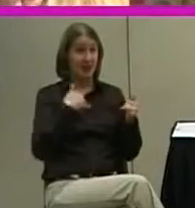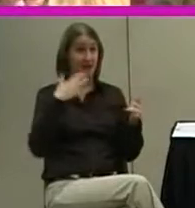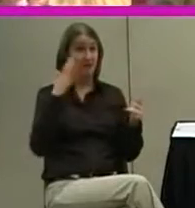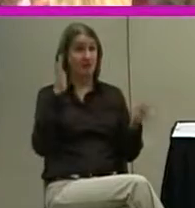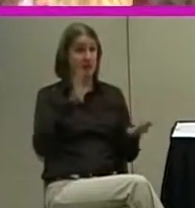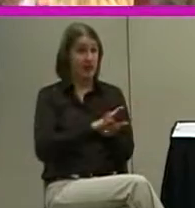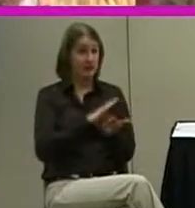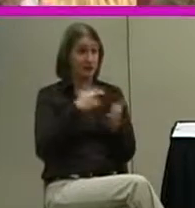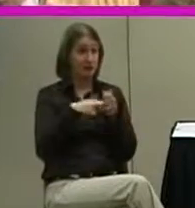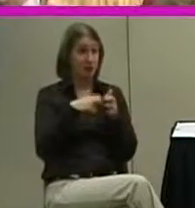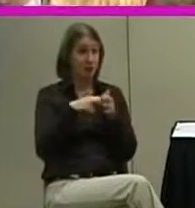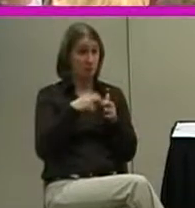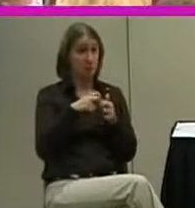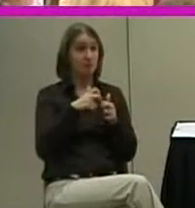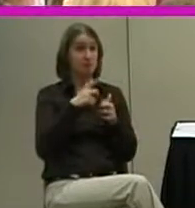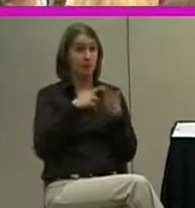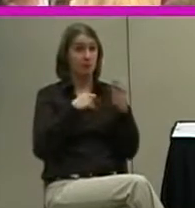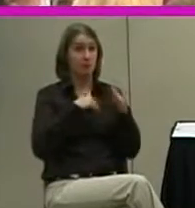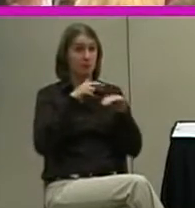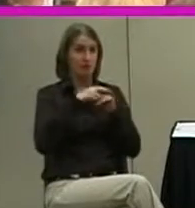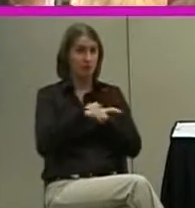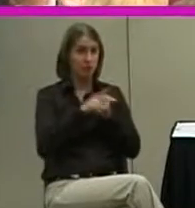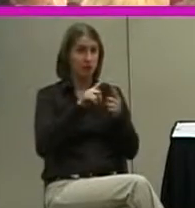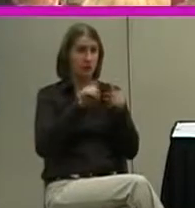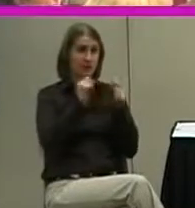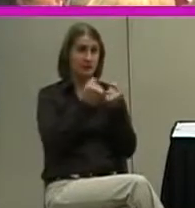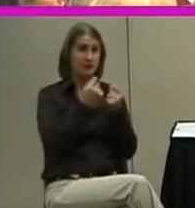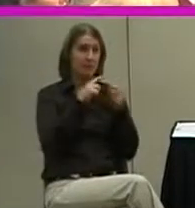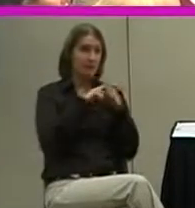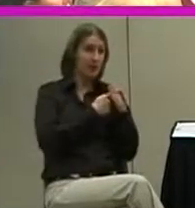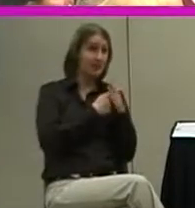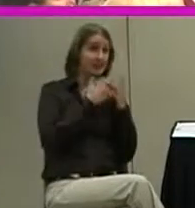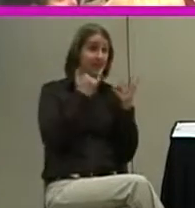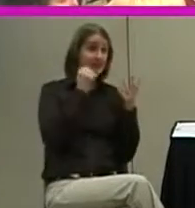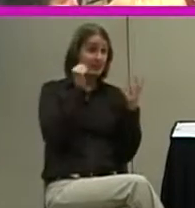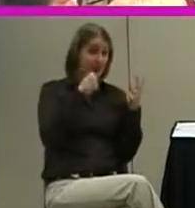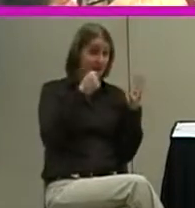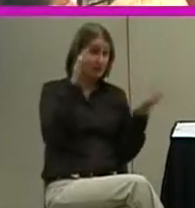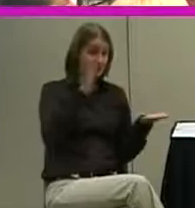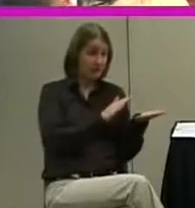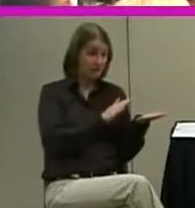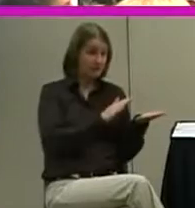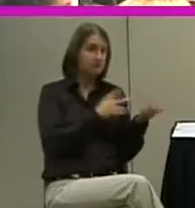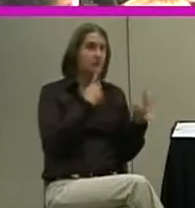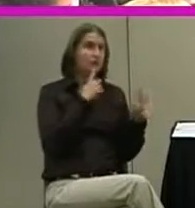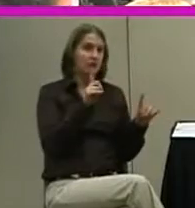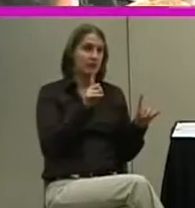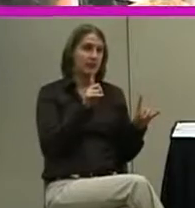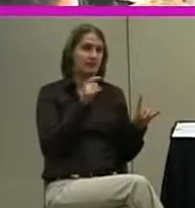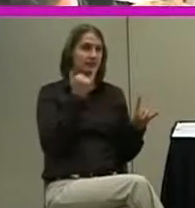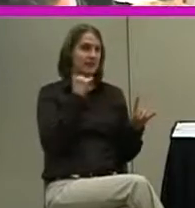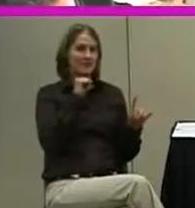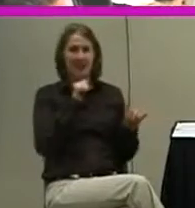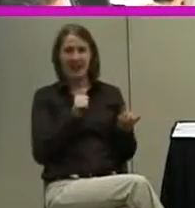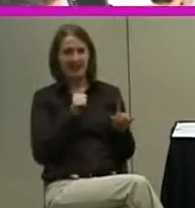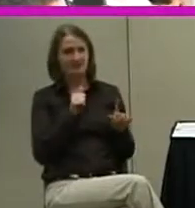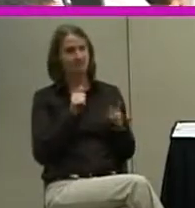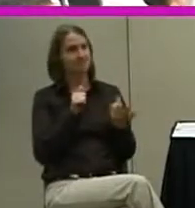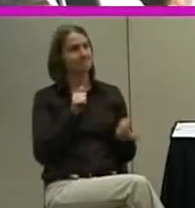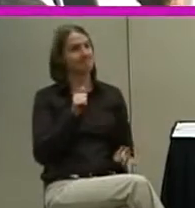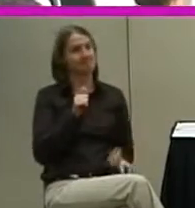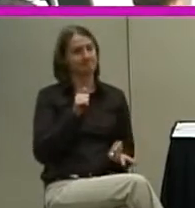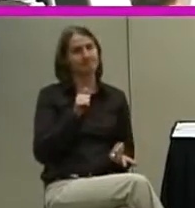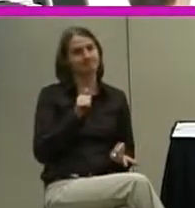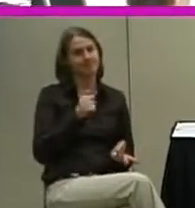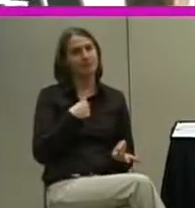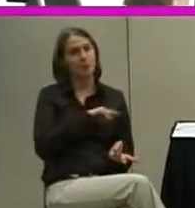the problems for which they were referred to us in the first place? If they are, this is working. If they're not,